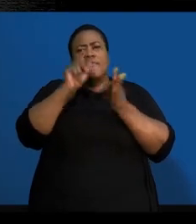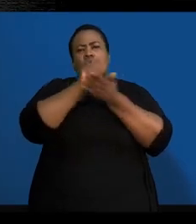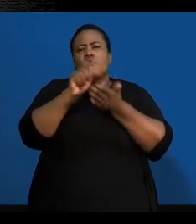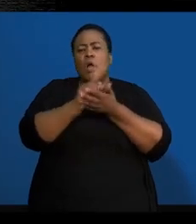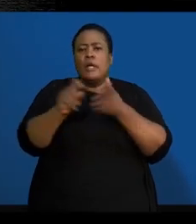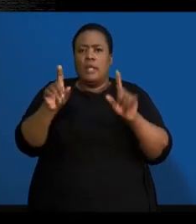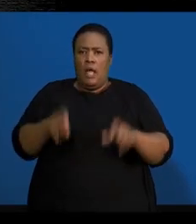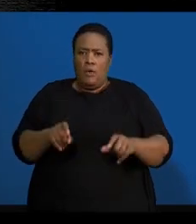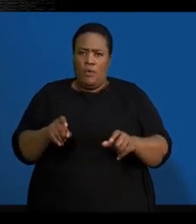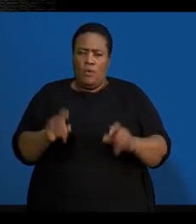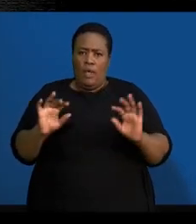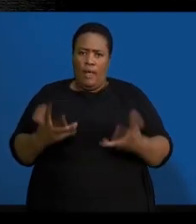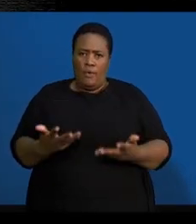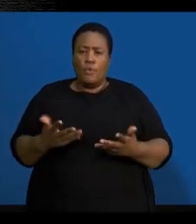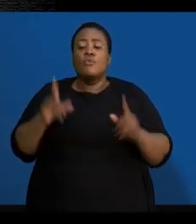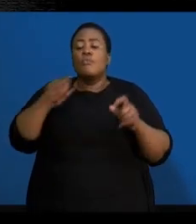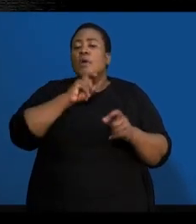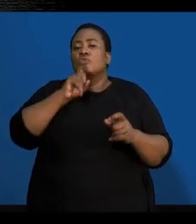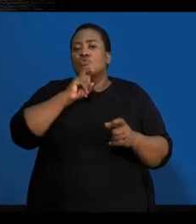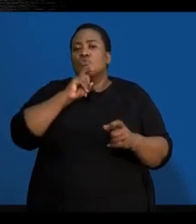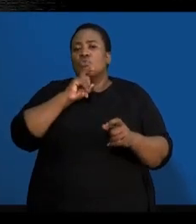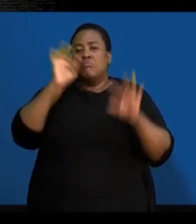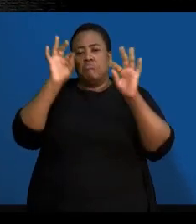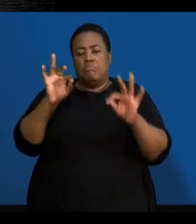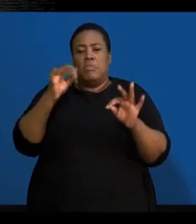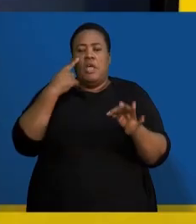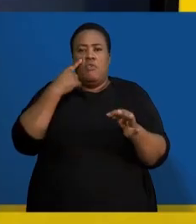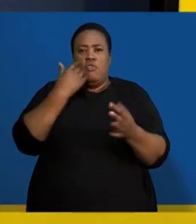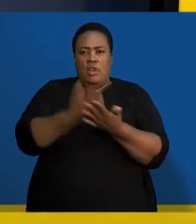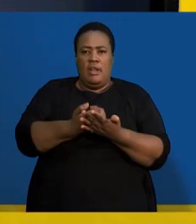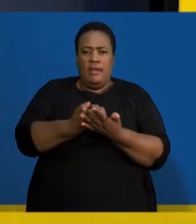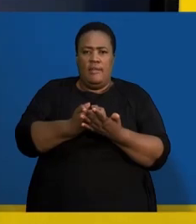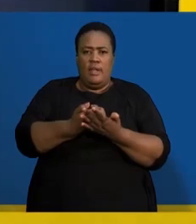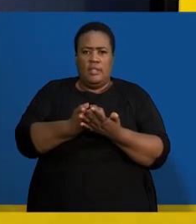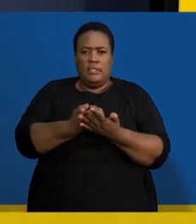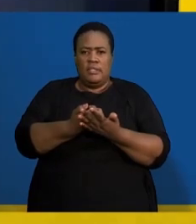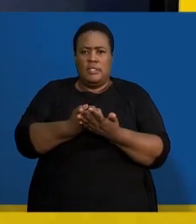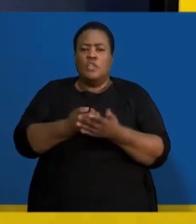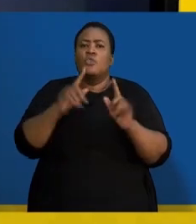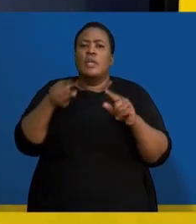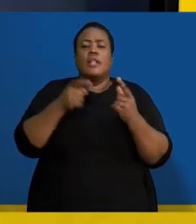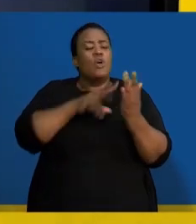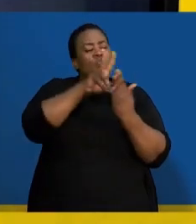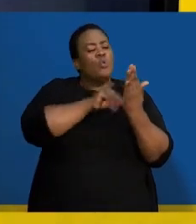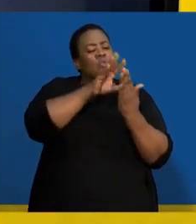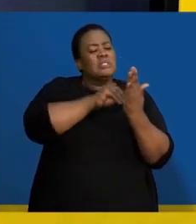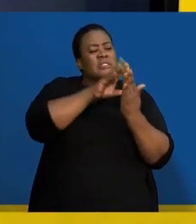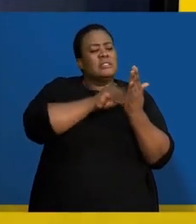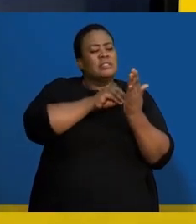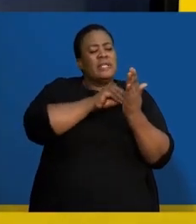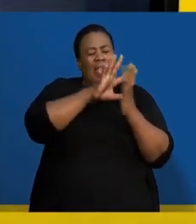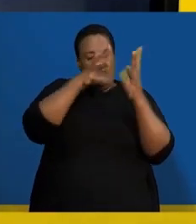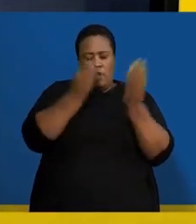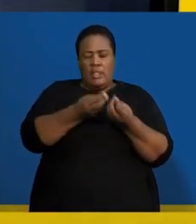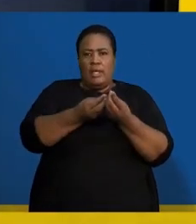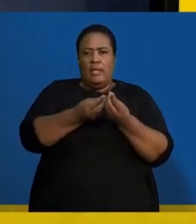use relevant evidence. Don't just repeat your note. You are not expected to write everything